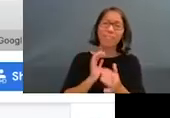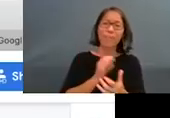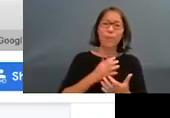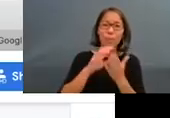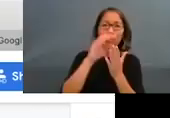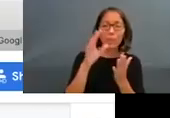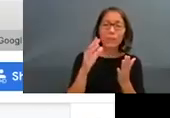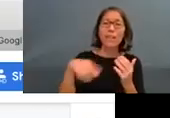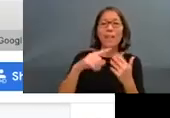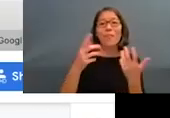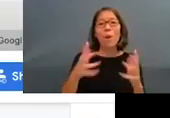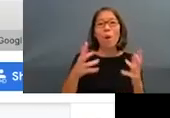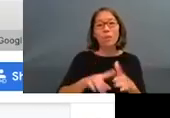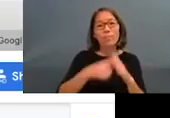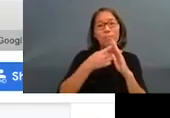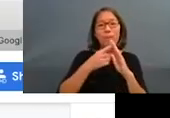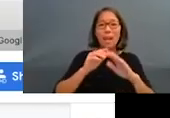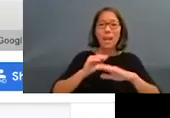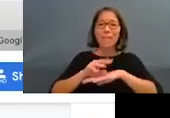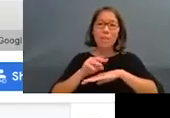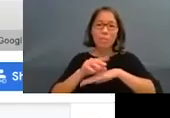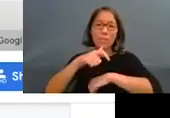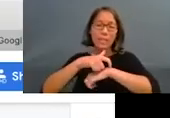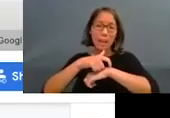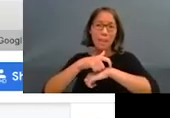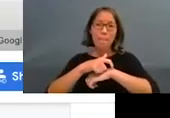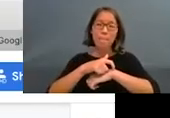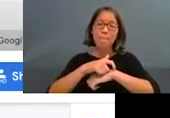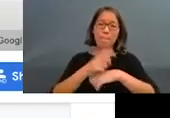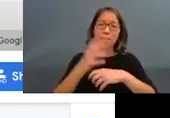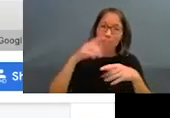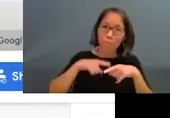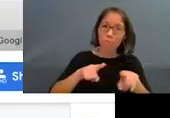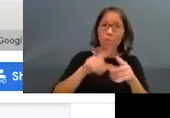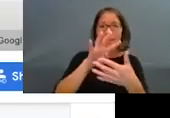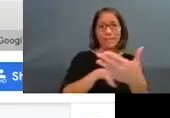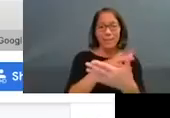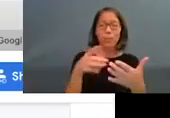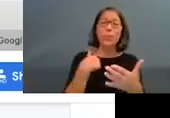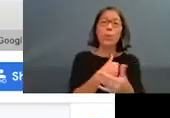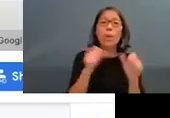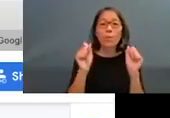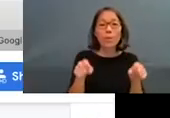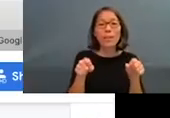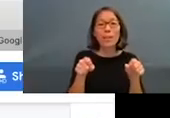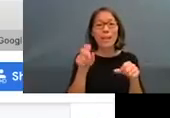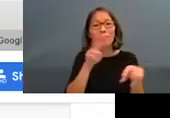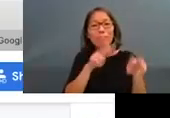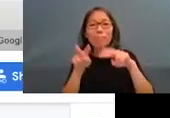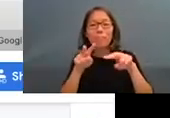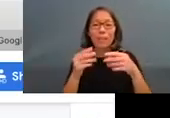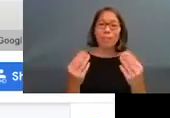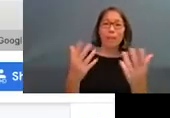have incorporated advisory time within our schedule so that we may explore and provide